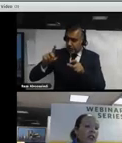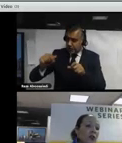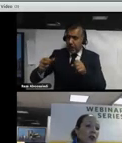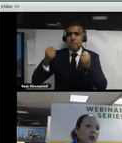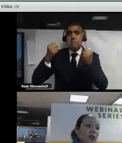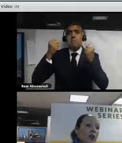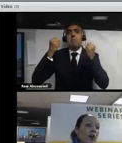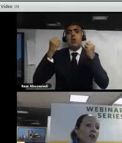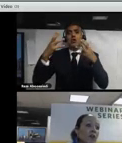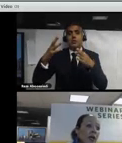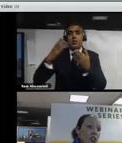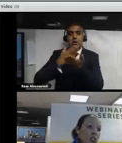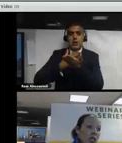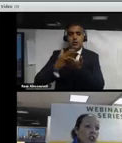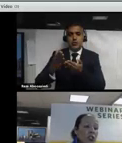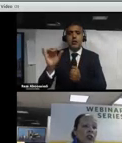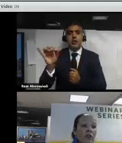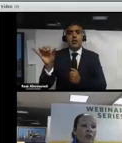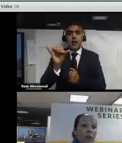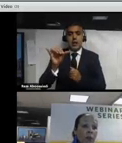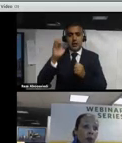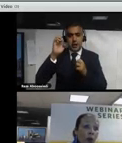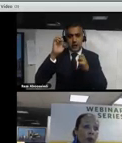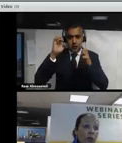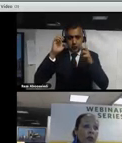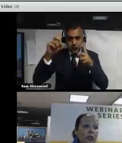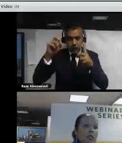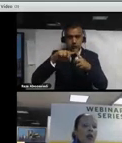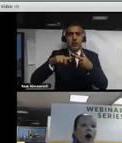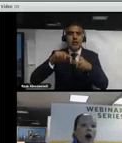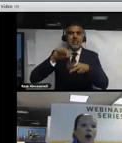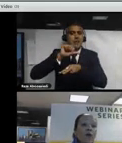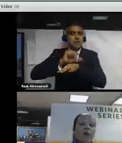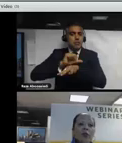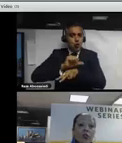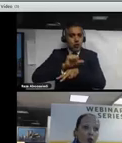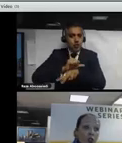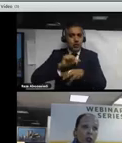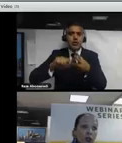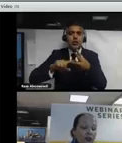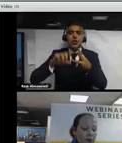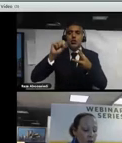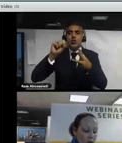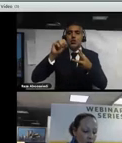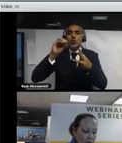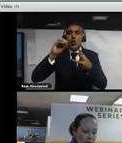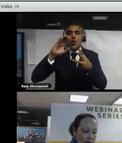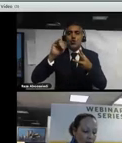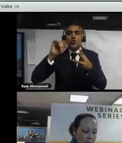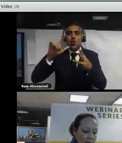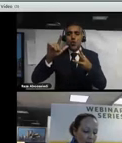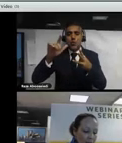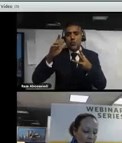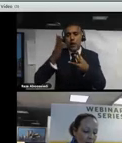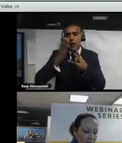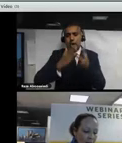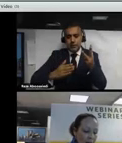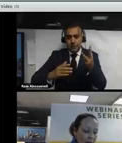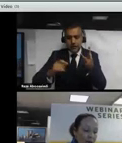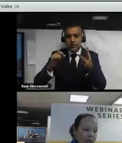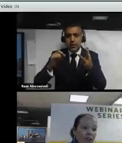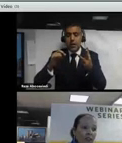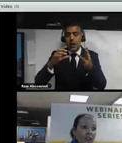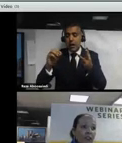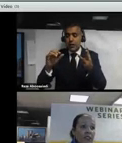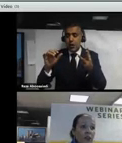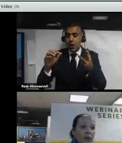exclusions: exclusion from education, from employment, from social aspects,